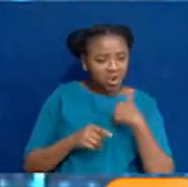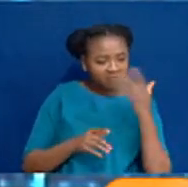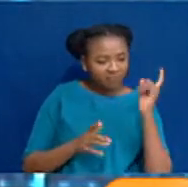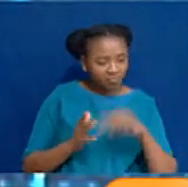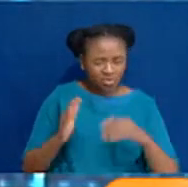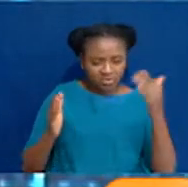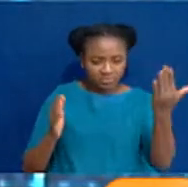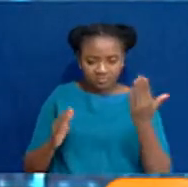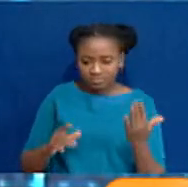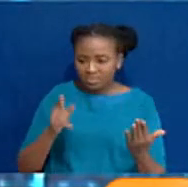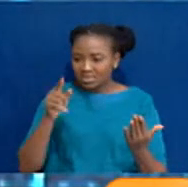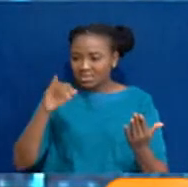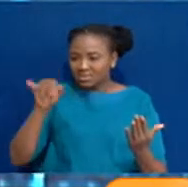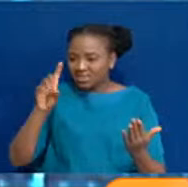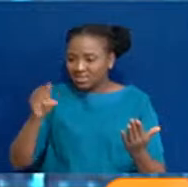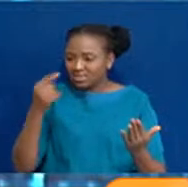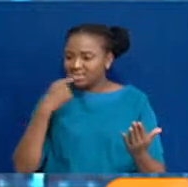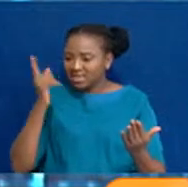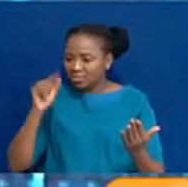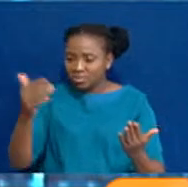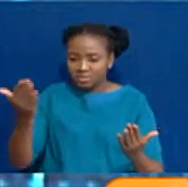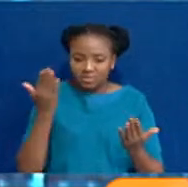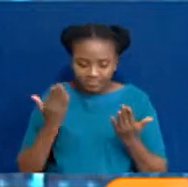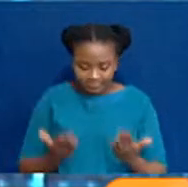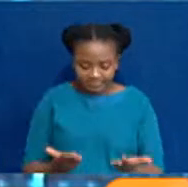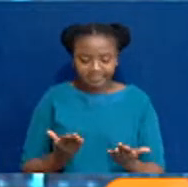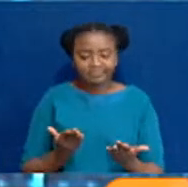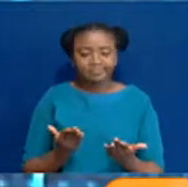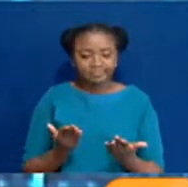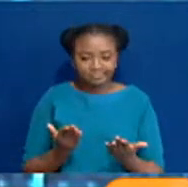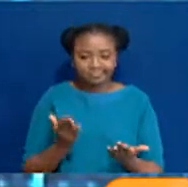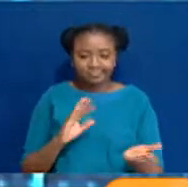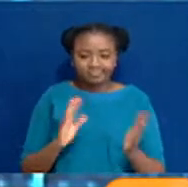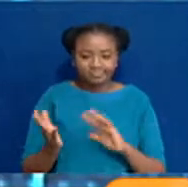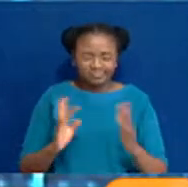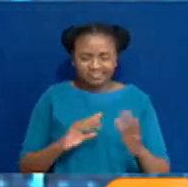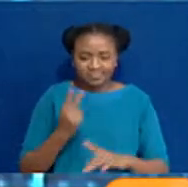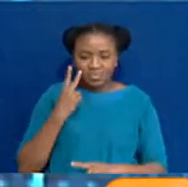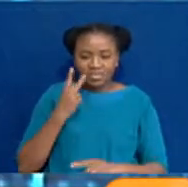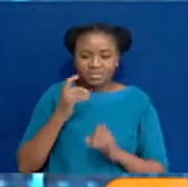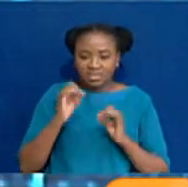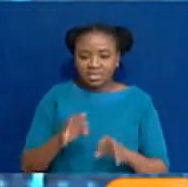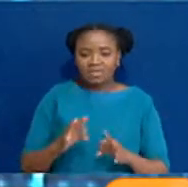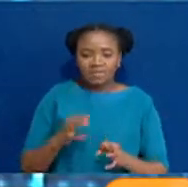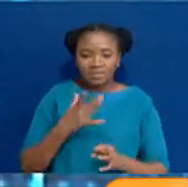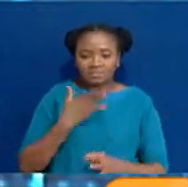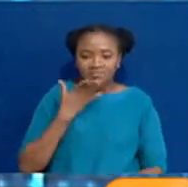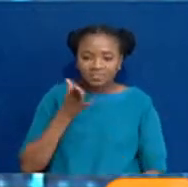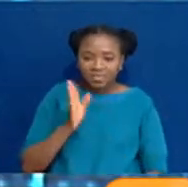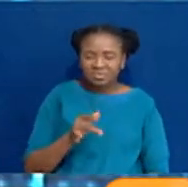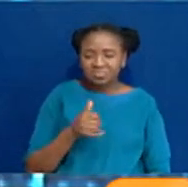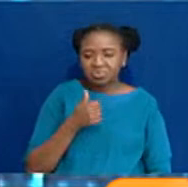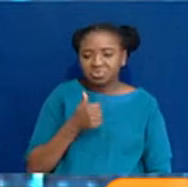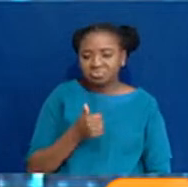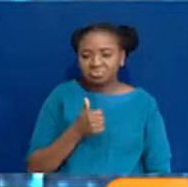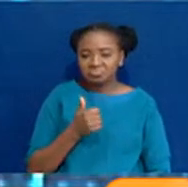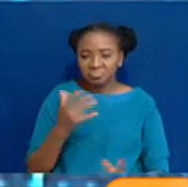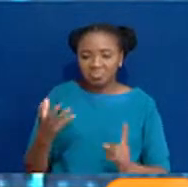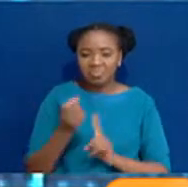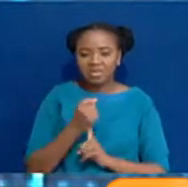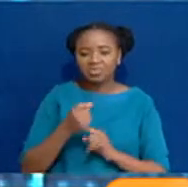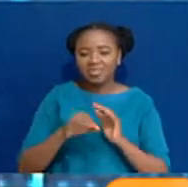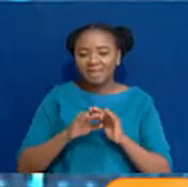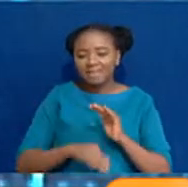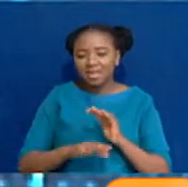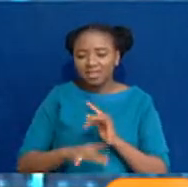look at the person specifications which you had to see whether the response is conform to those minimum standards. That is